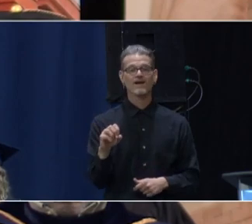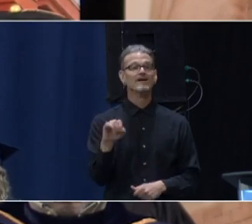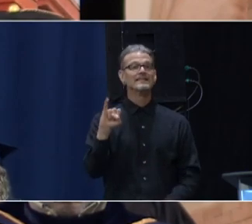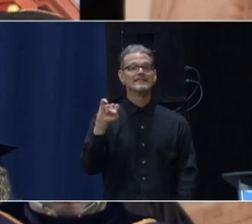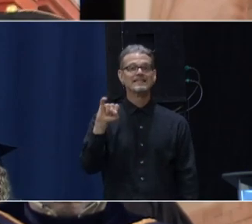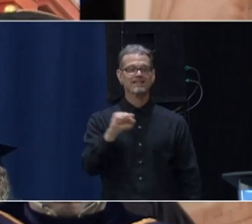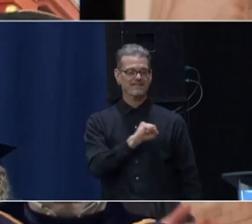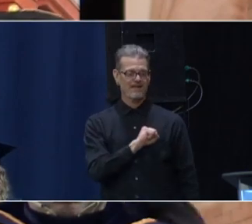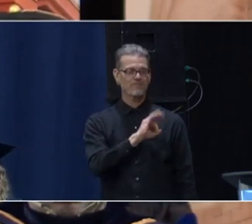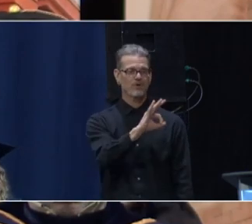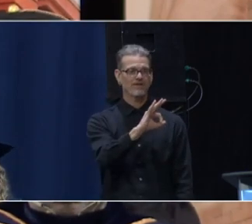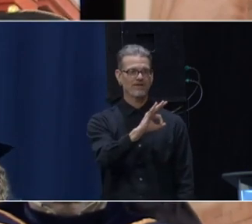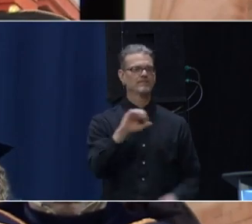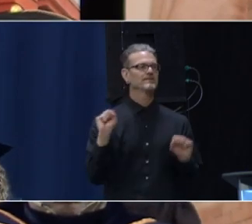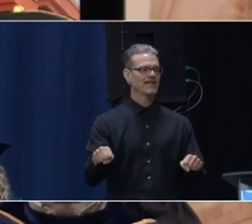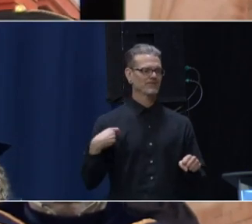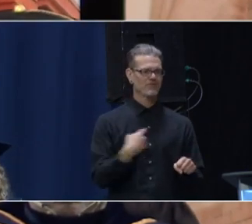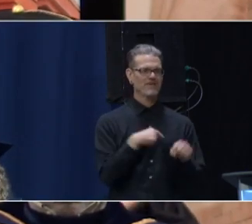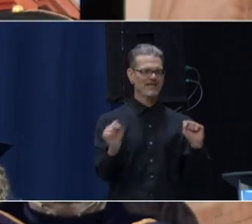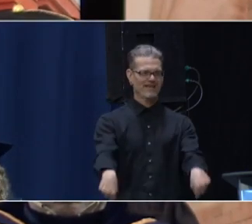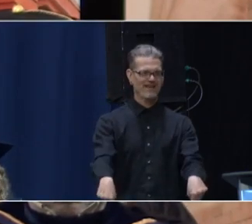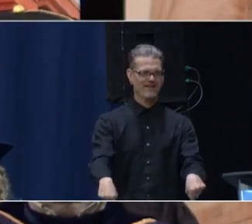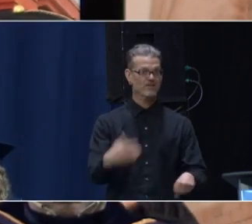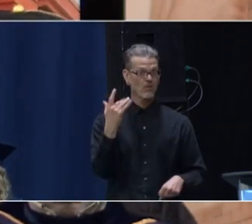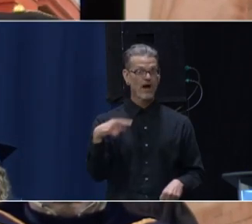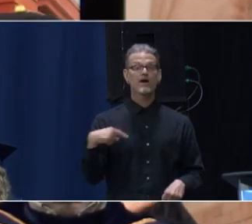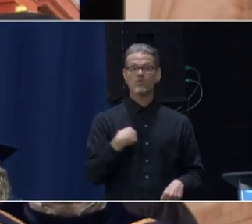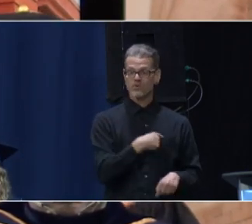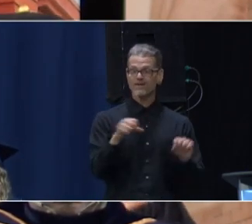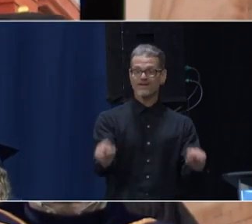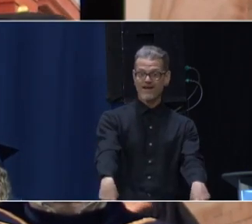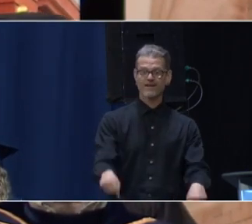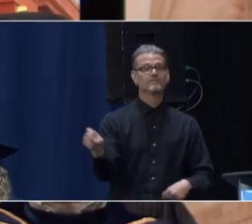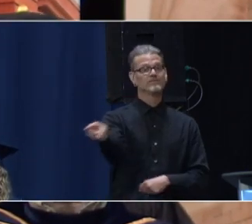can, because you can and you did.